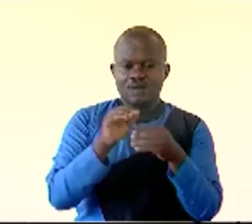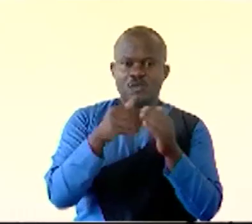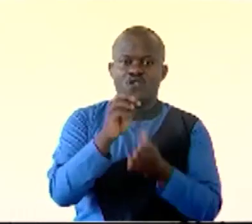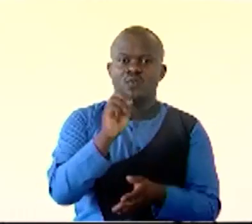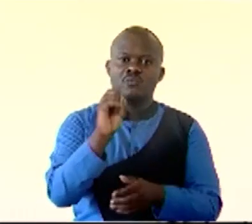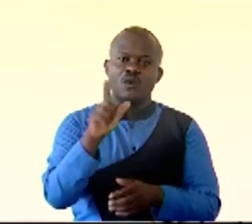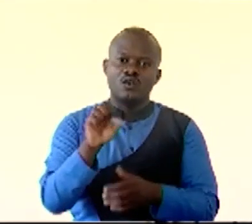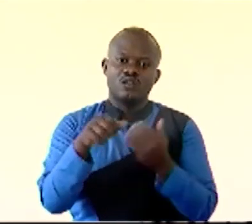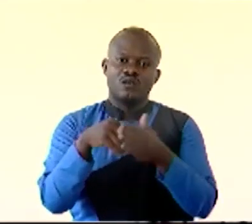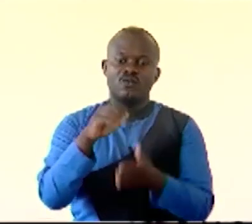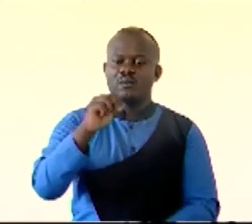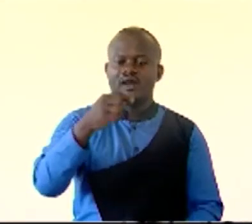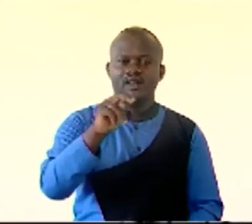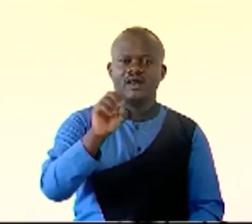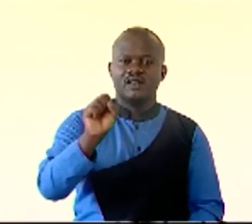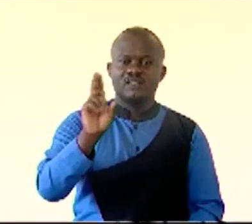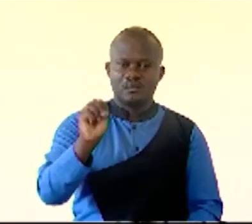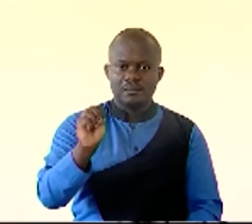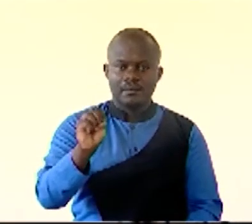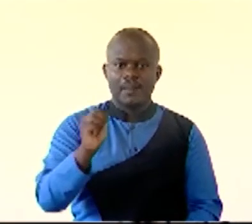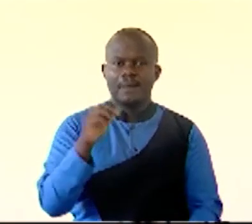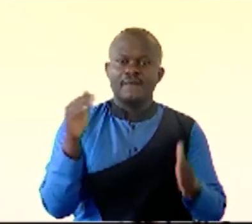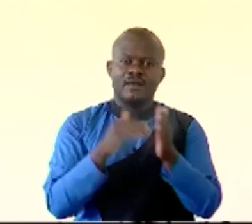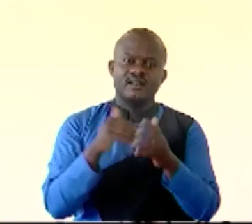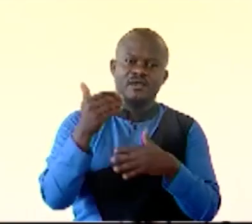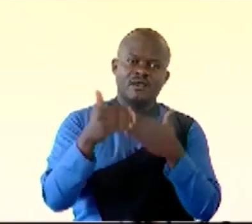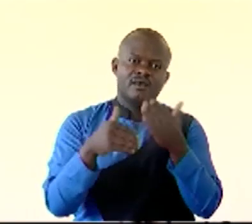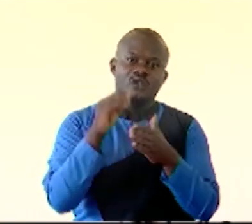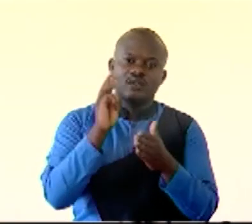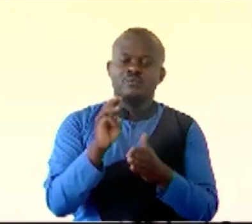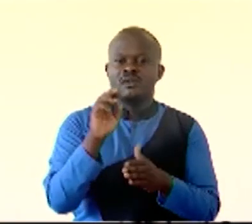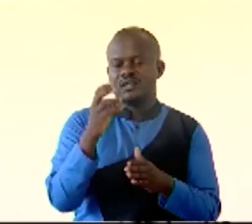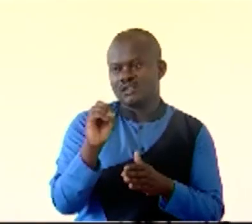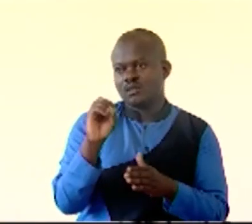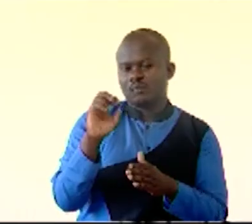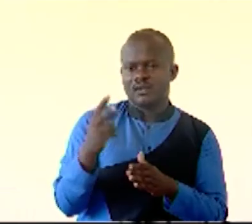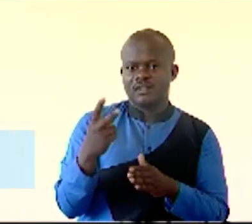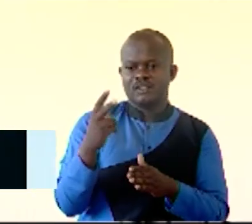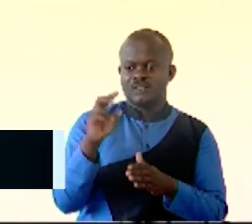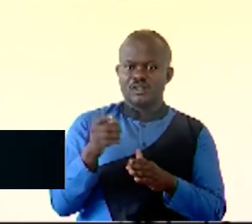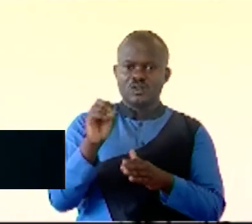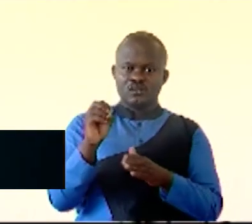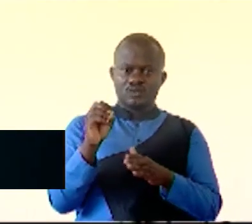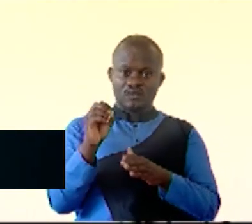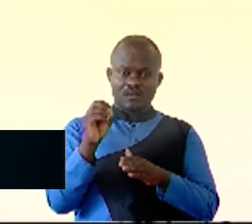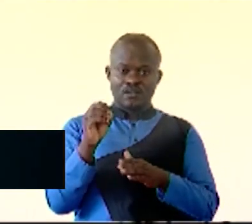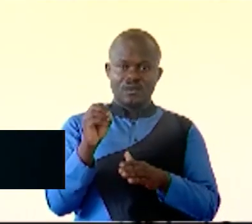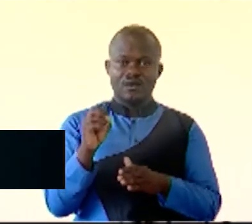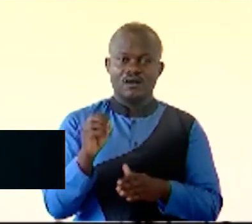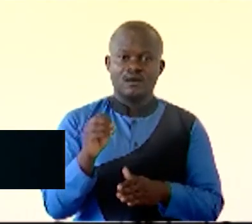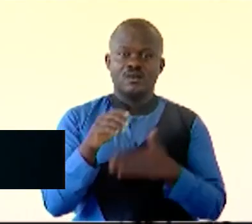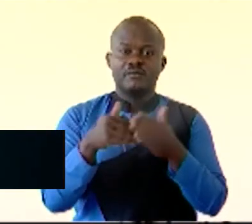of magnesium oxide, and that will be 0.05 because 2 moles produce